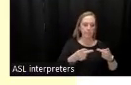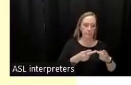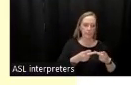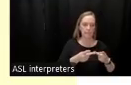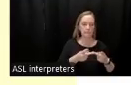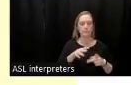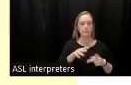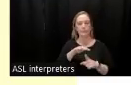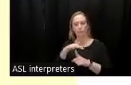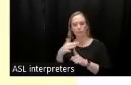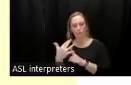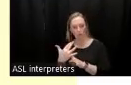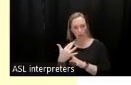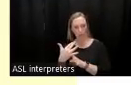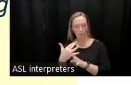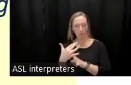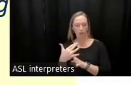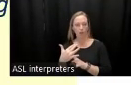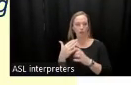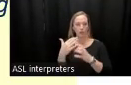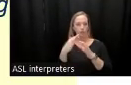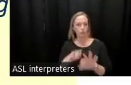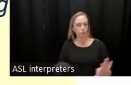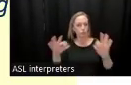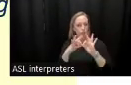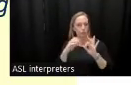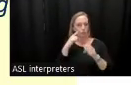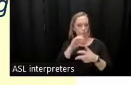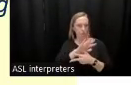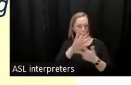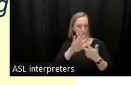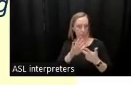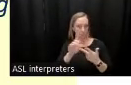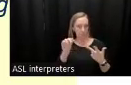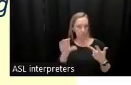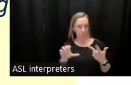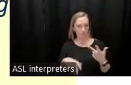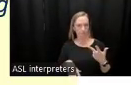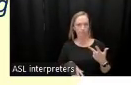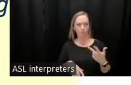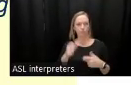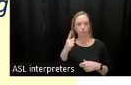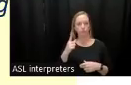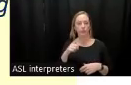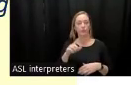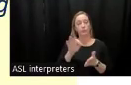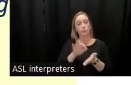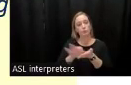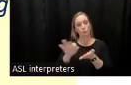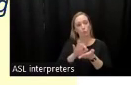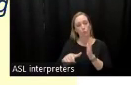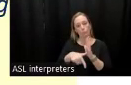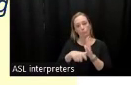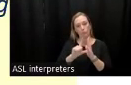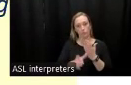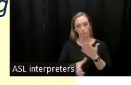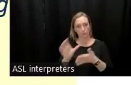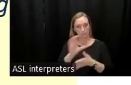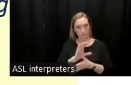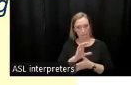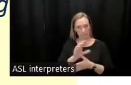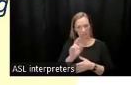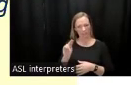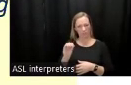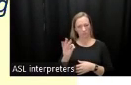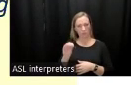environment are critical for those documents. Under the scored review criteria from the NOFO, this is the same as what we